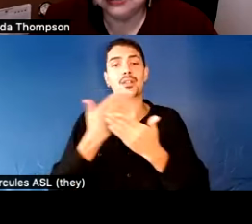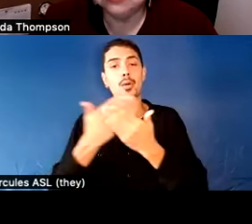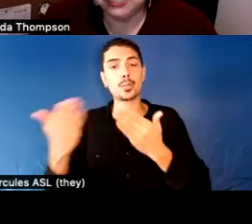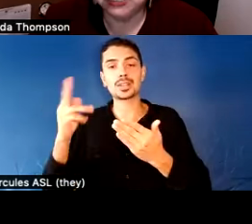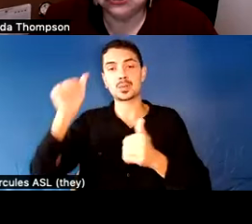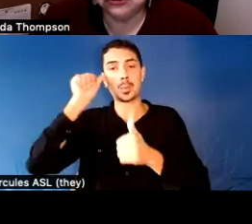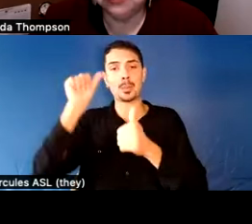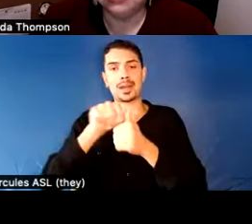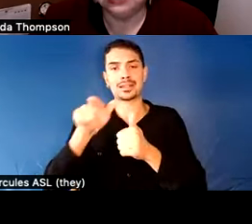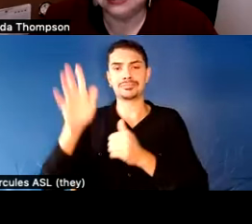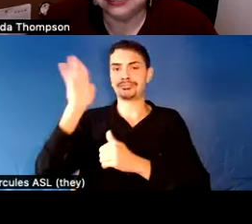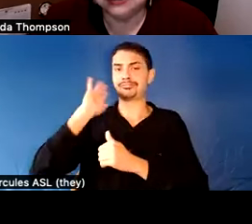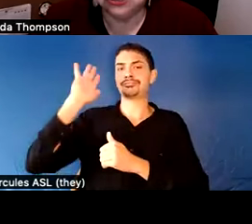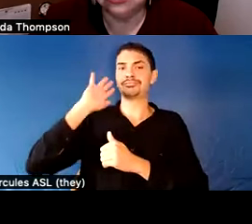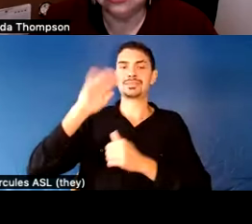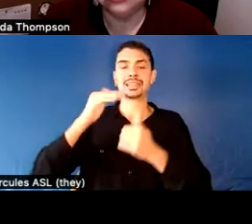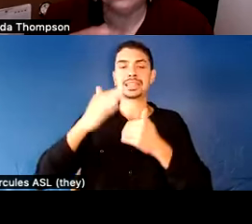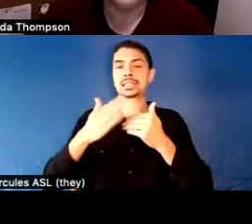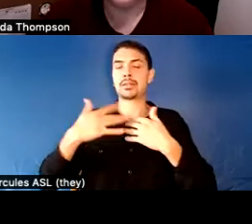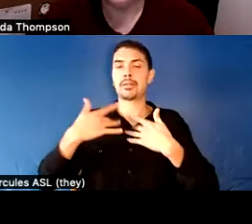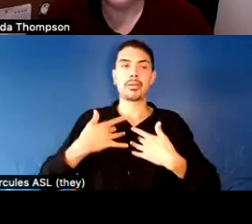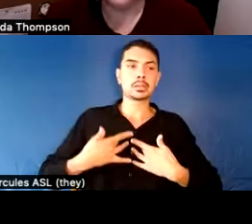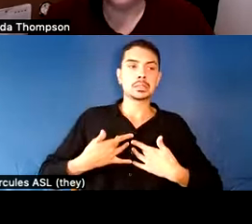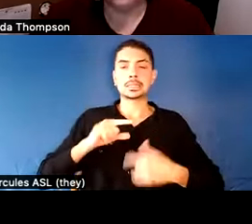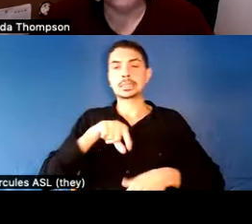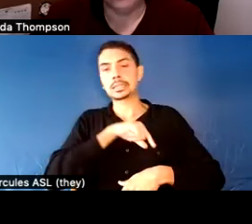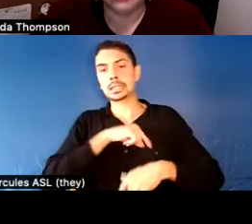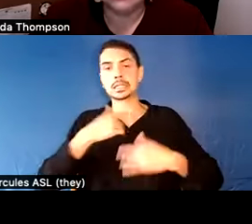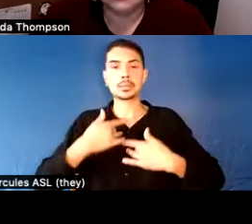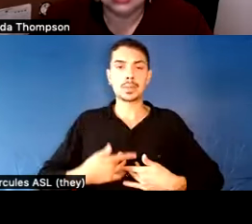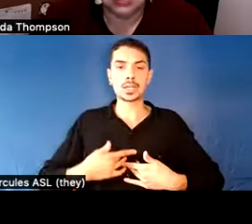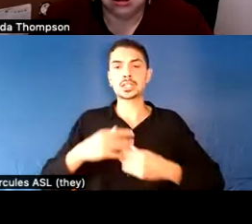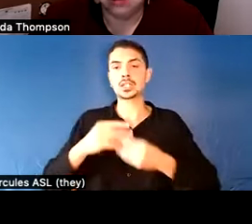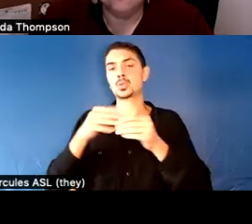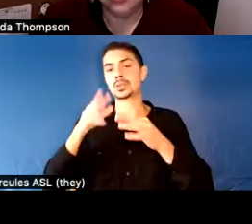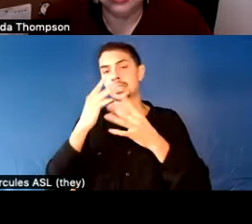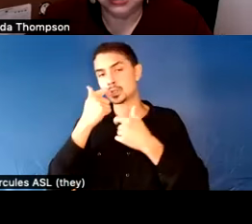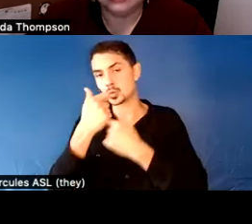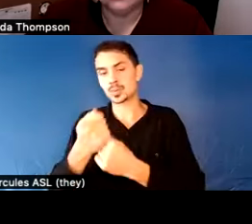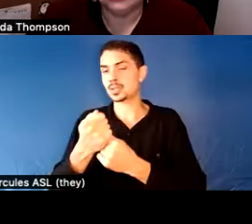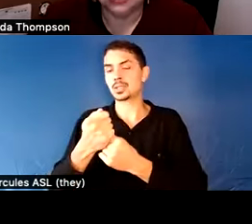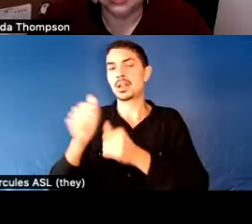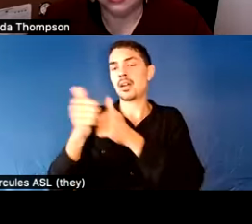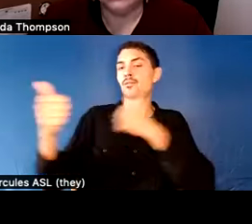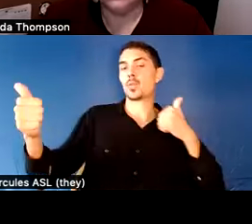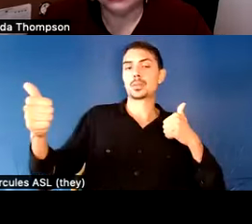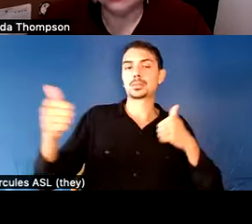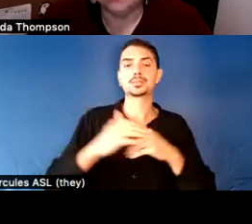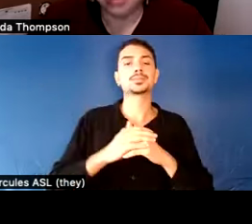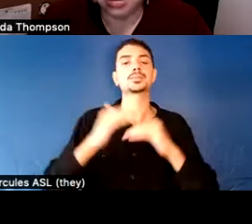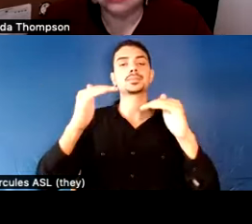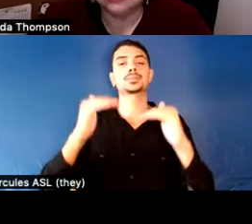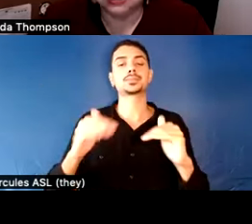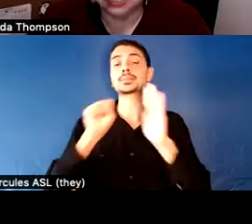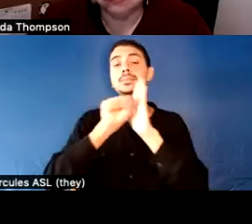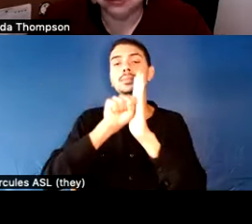signs might include being easily startled. Did you ever see the startle reflex? Feeling constantly on edge, like something